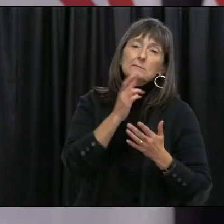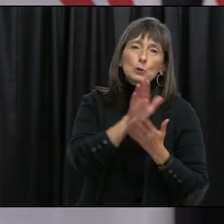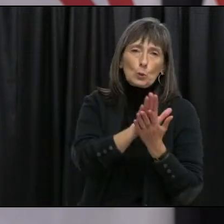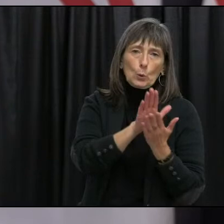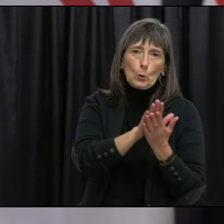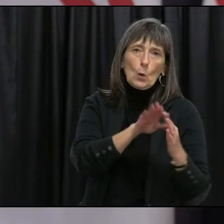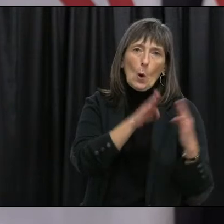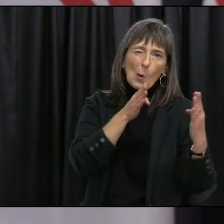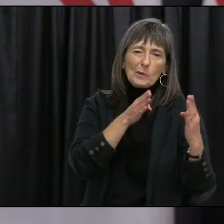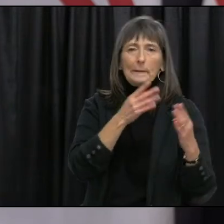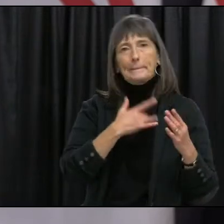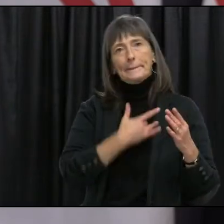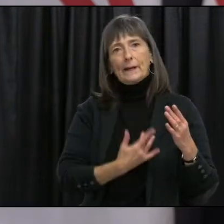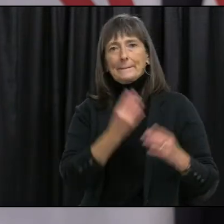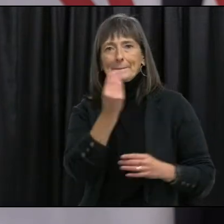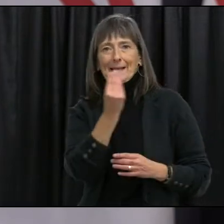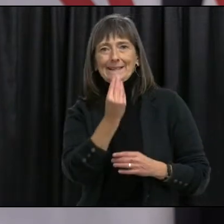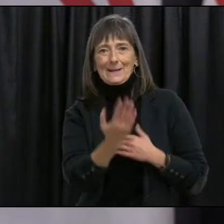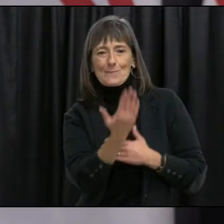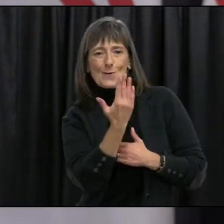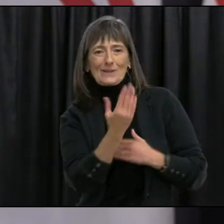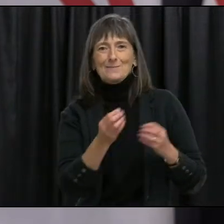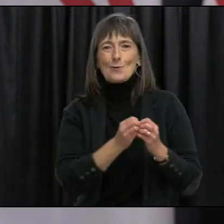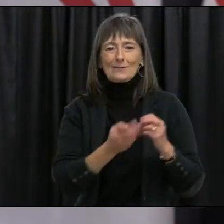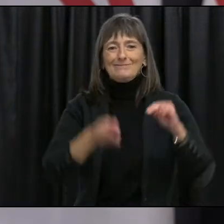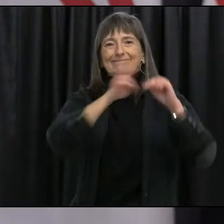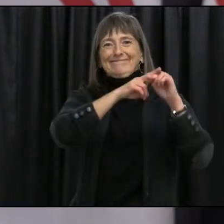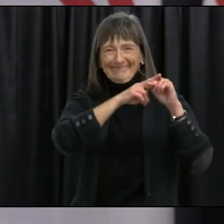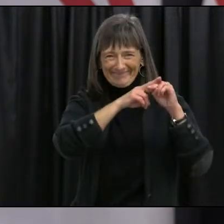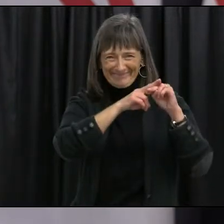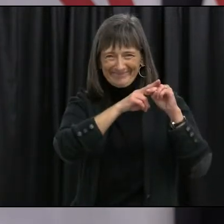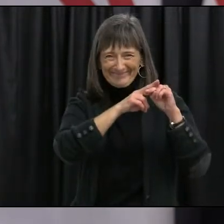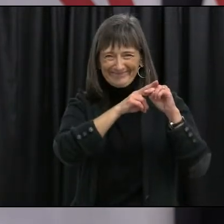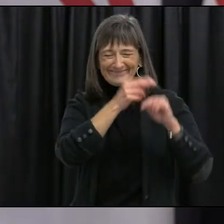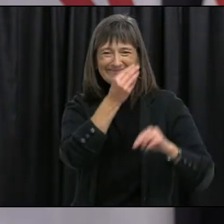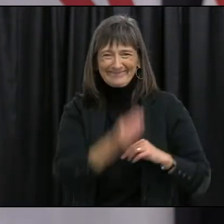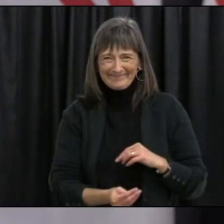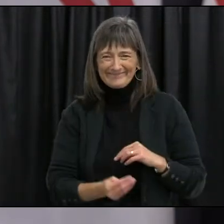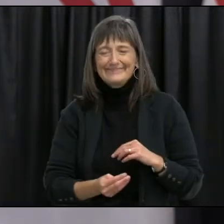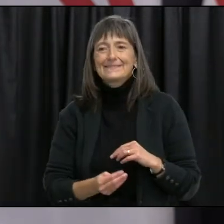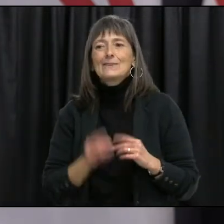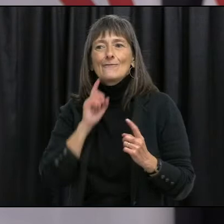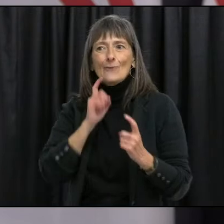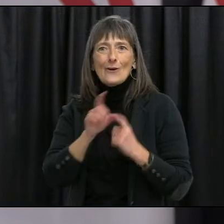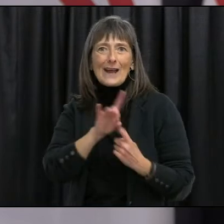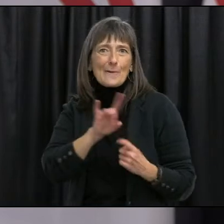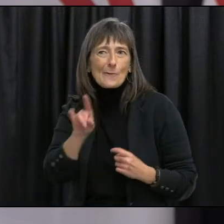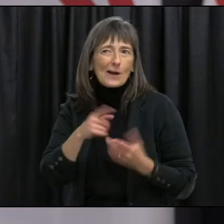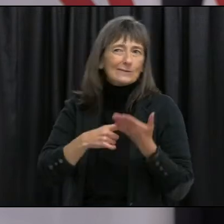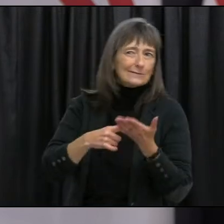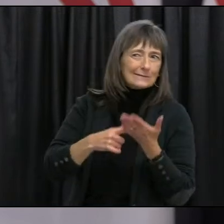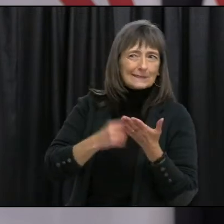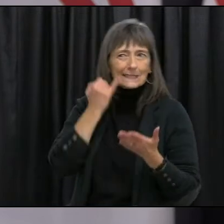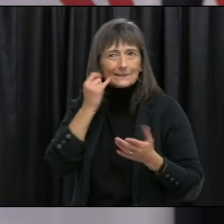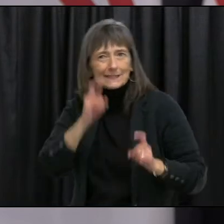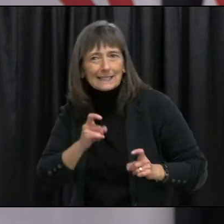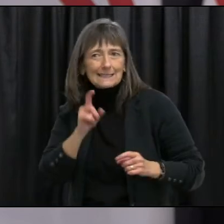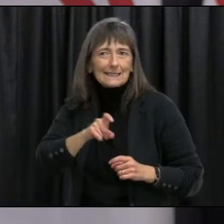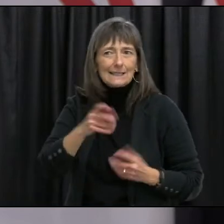kind of a Monday bump usually in the incidence of calls to 811 discussions around